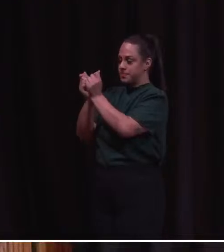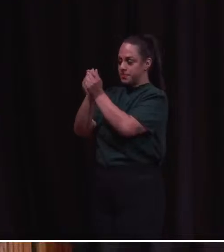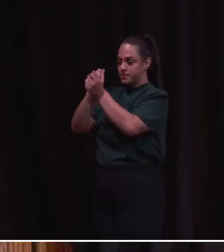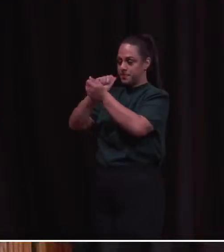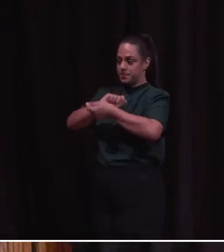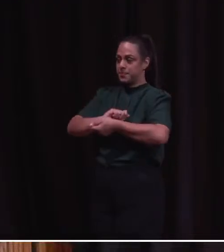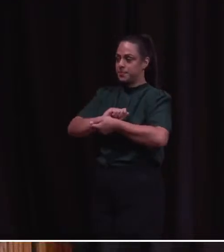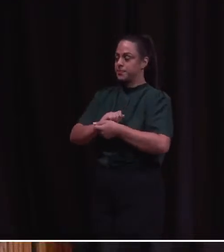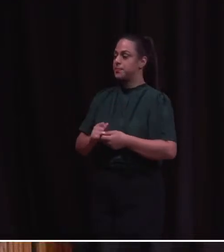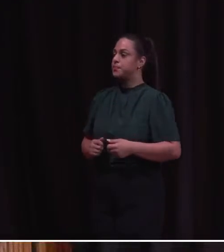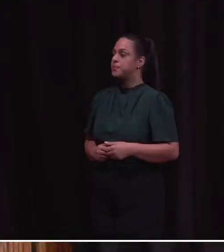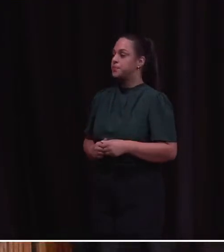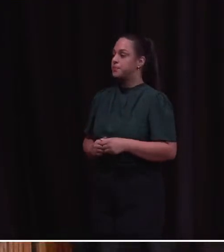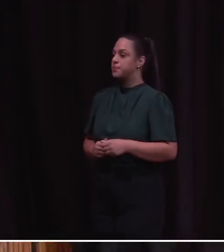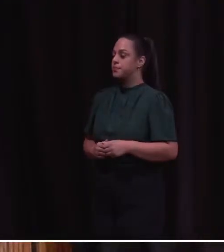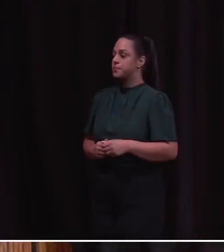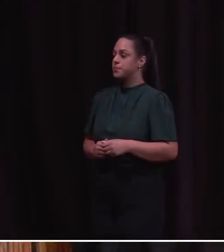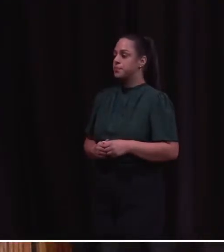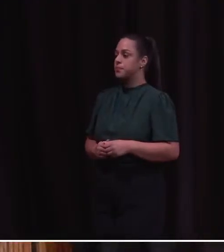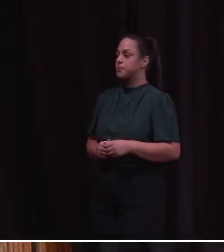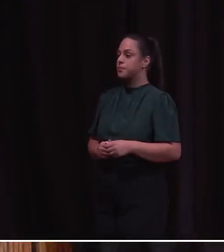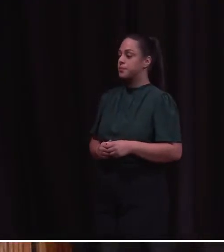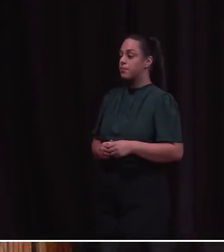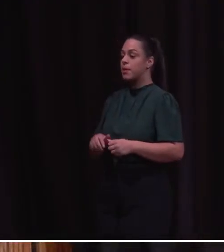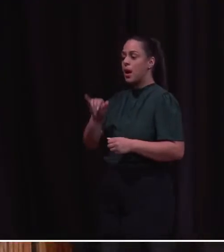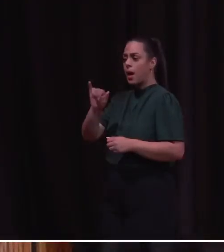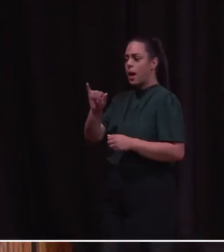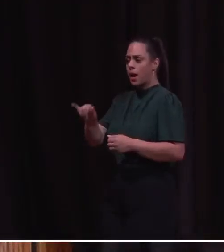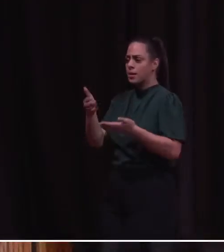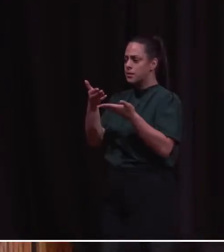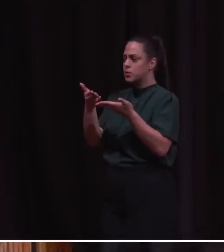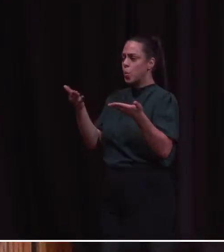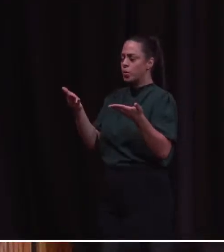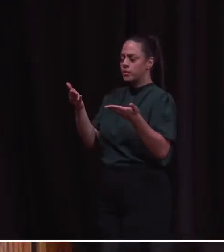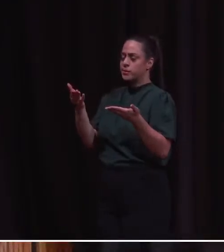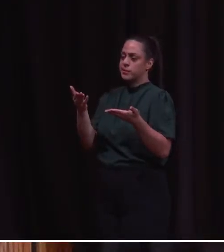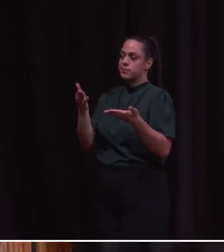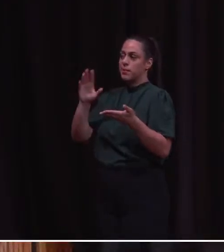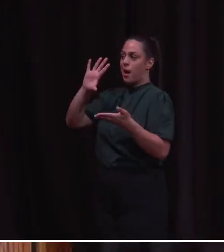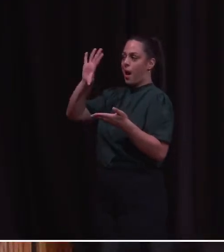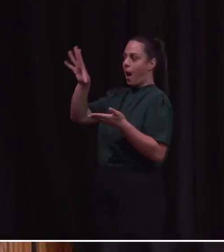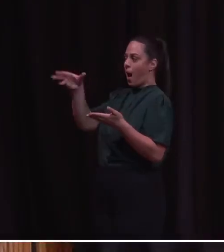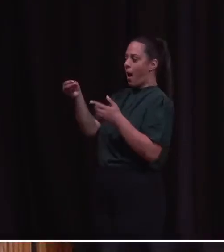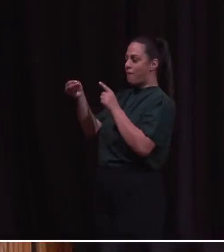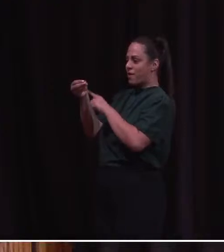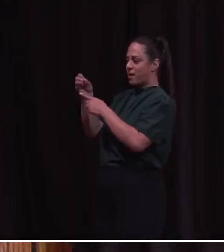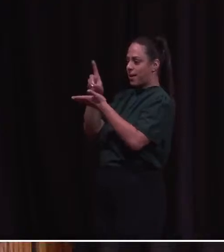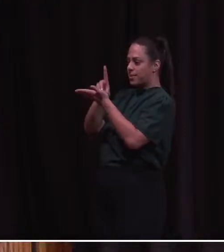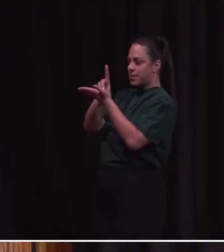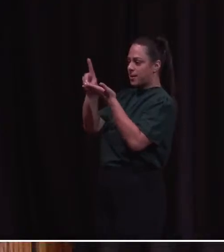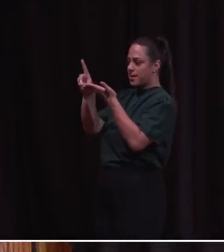dignity. The sex a person is assigned at birth, the document argued, was